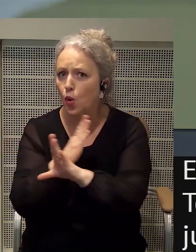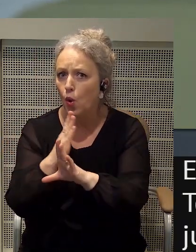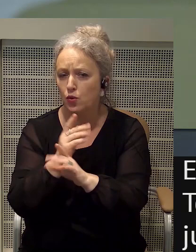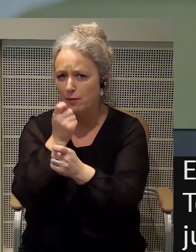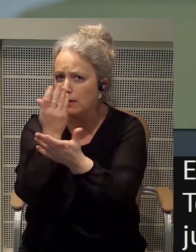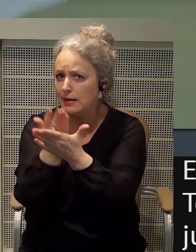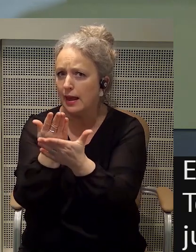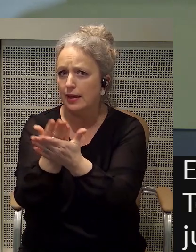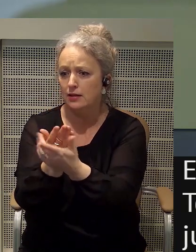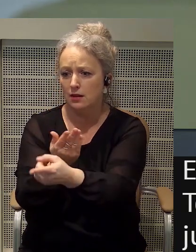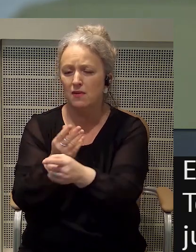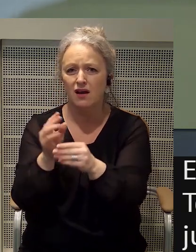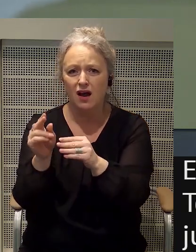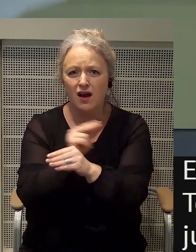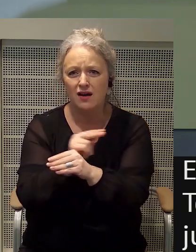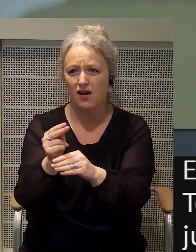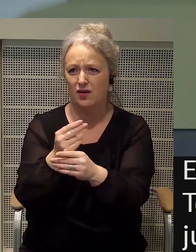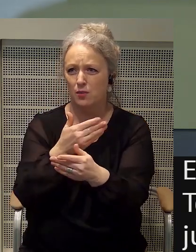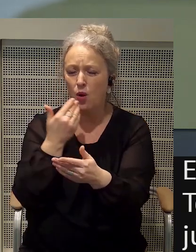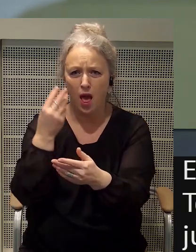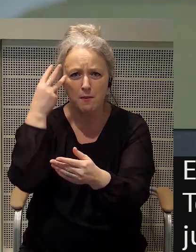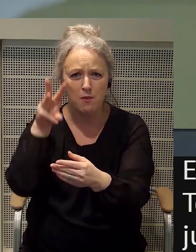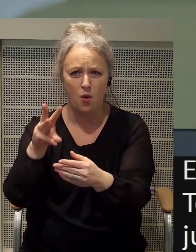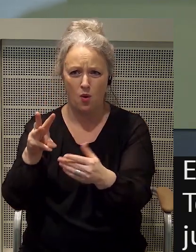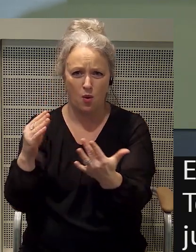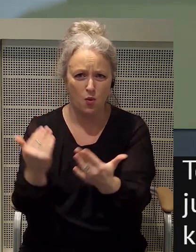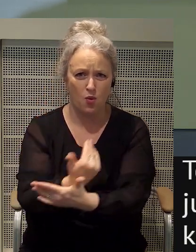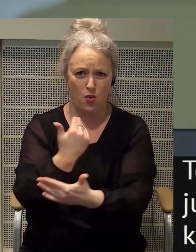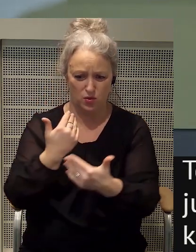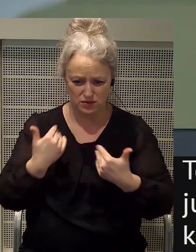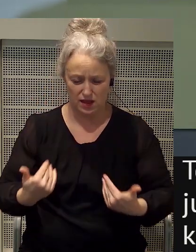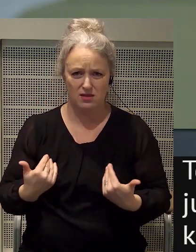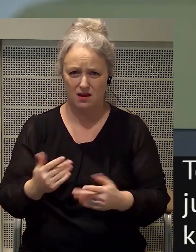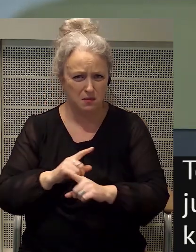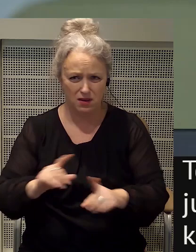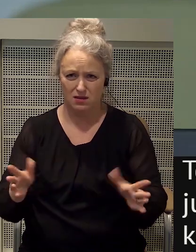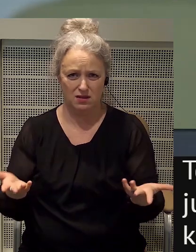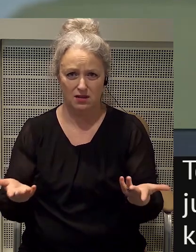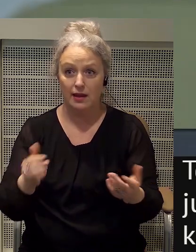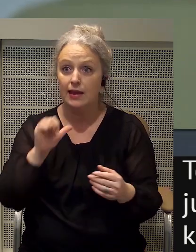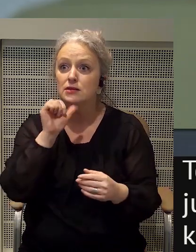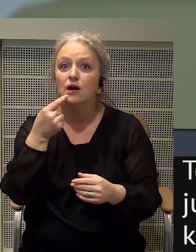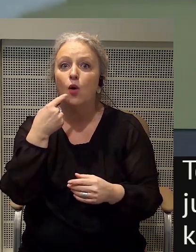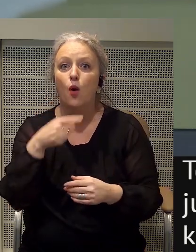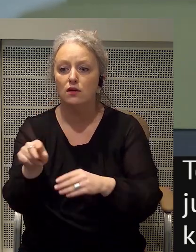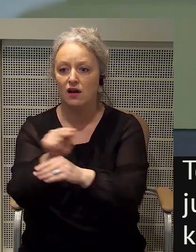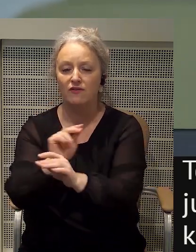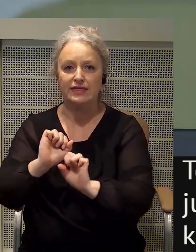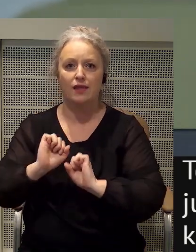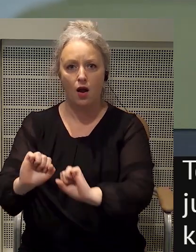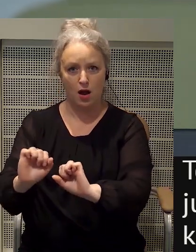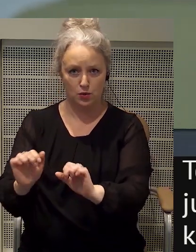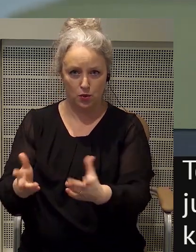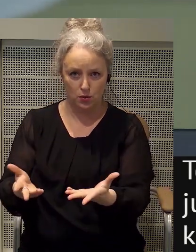the treatment is insured, but it's not true. We are not talking